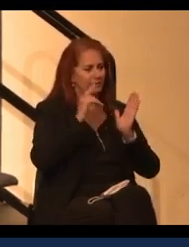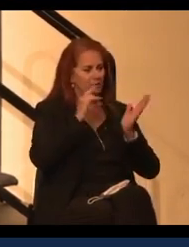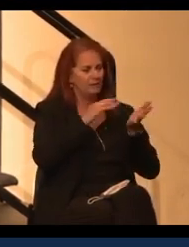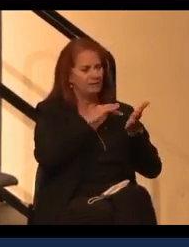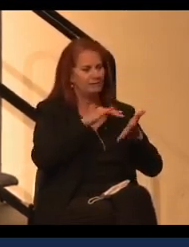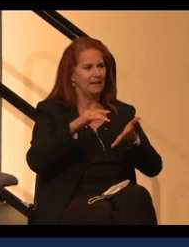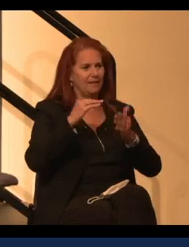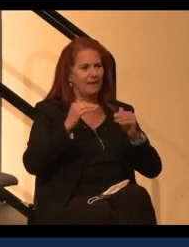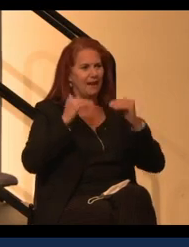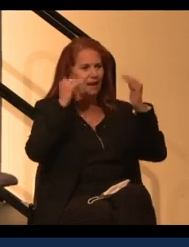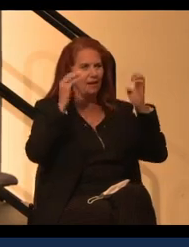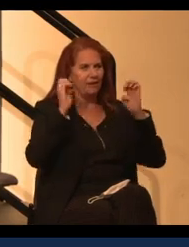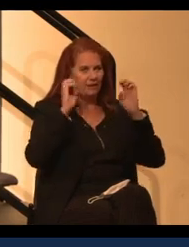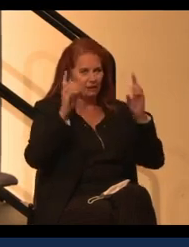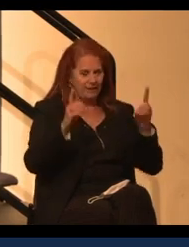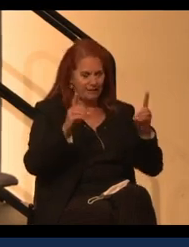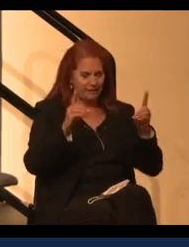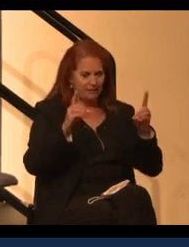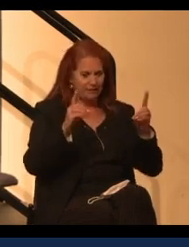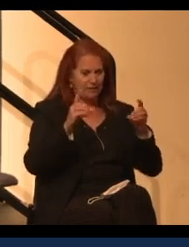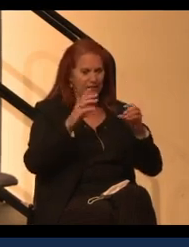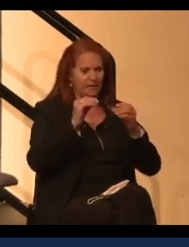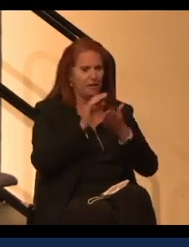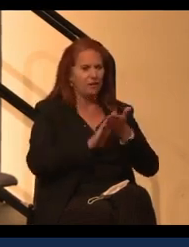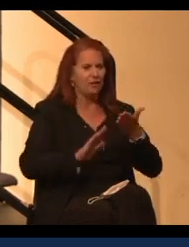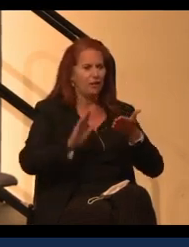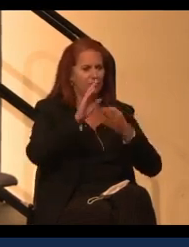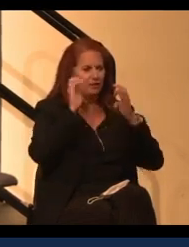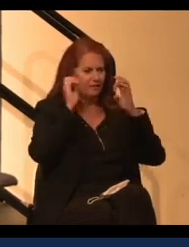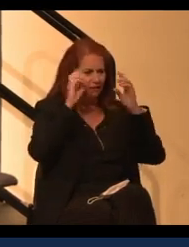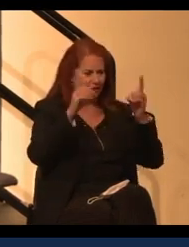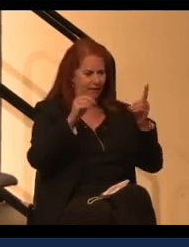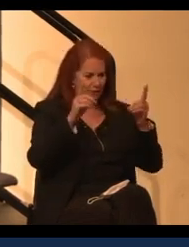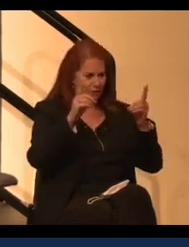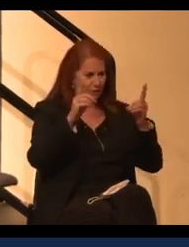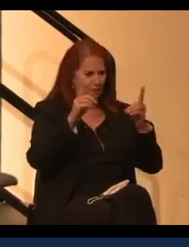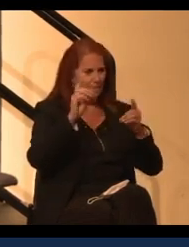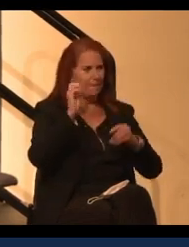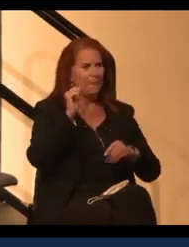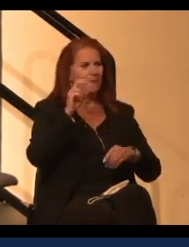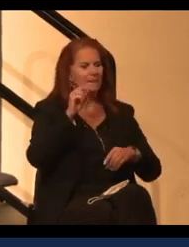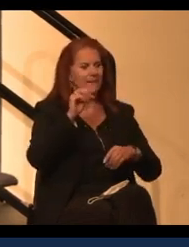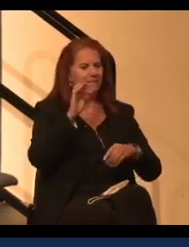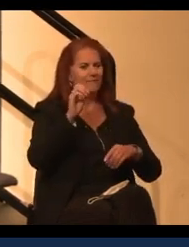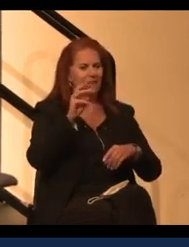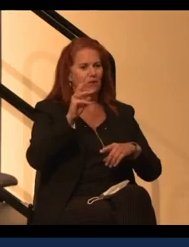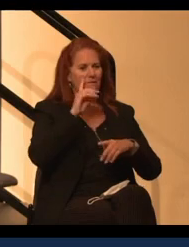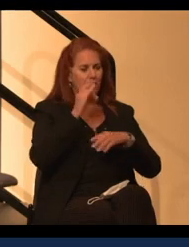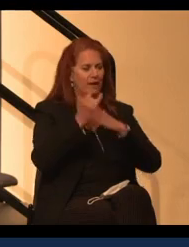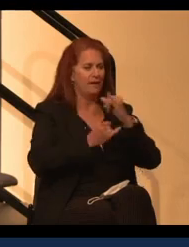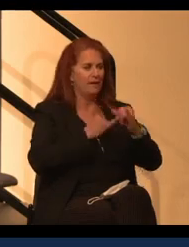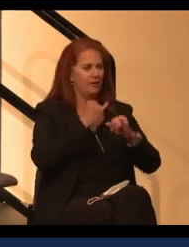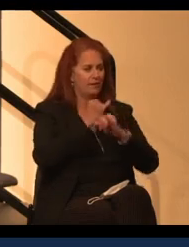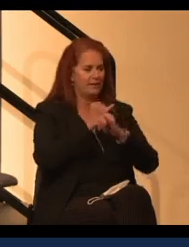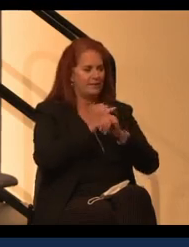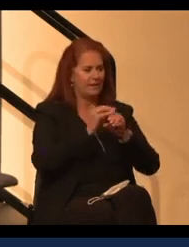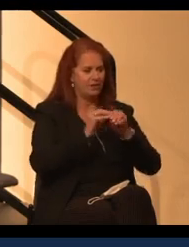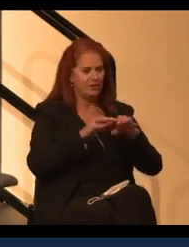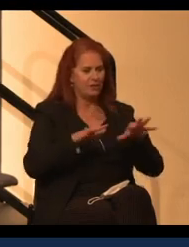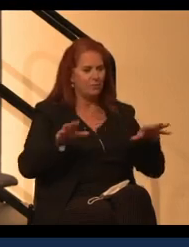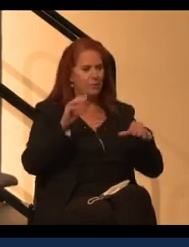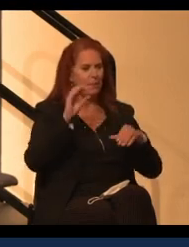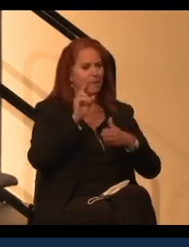of Higher Education in College of Education, Dean's Fellow for Internationalization